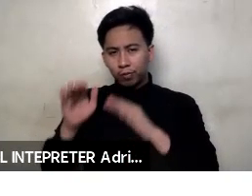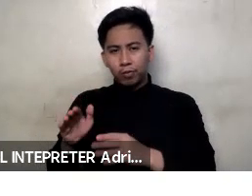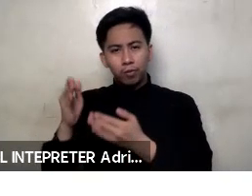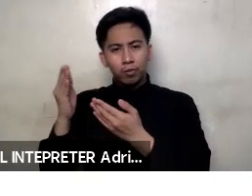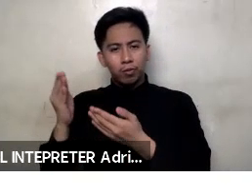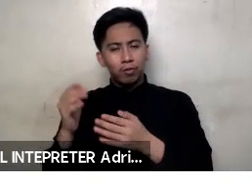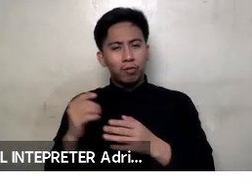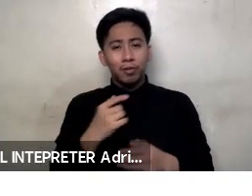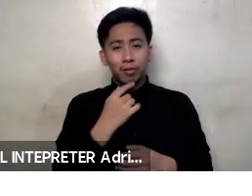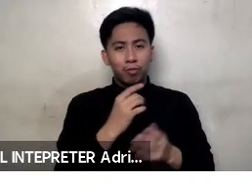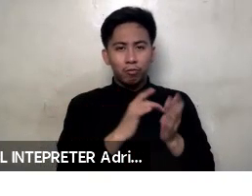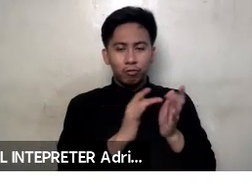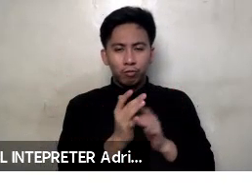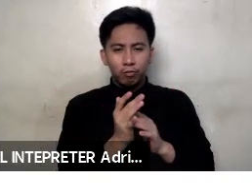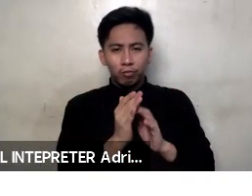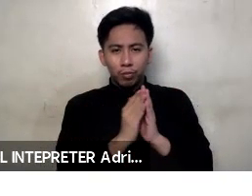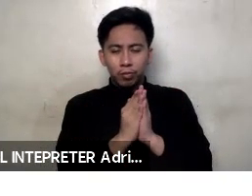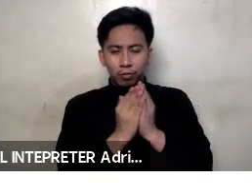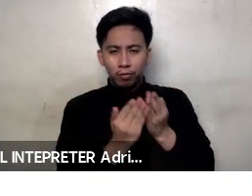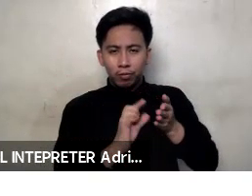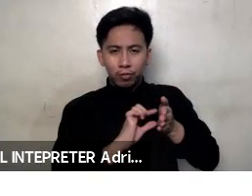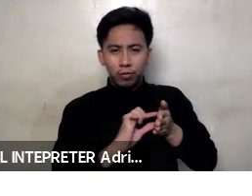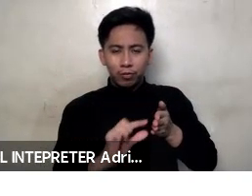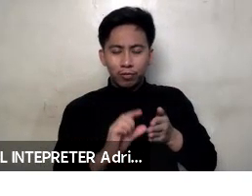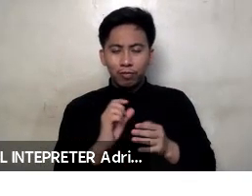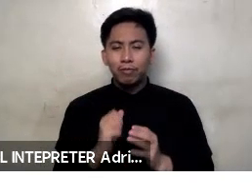chapter 29, verse 11.